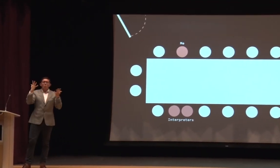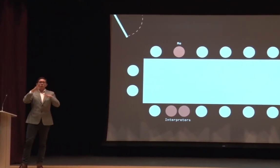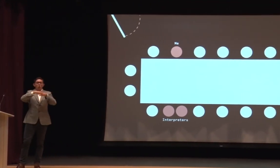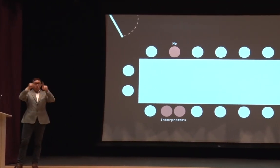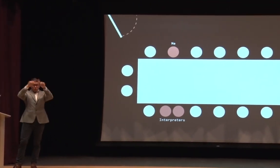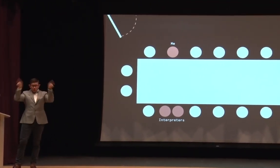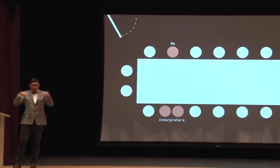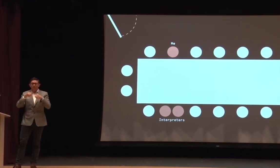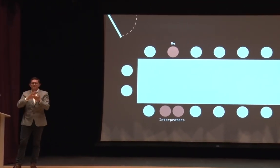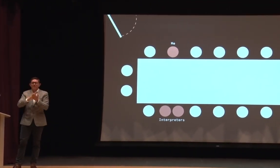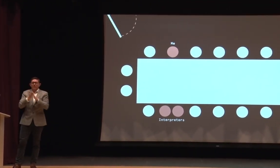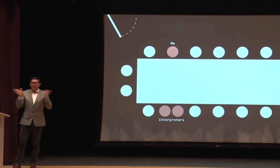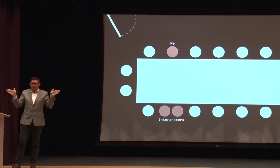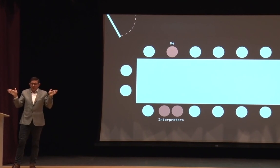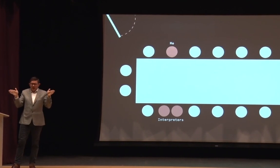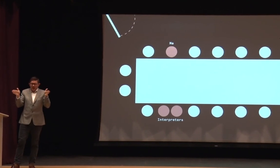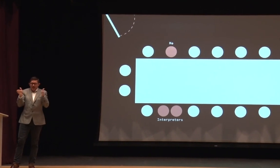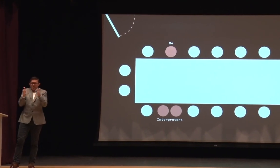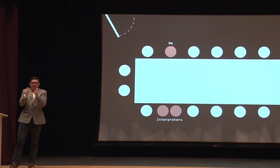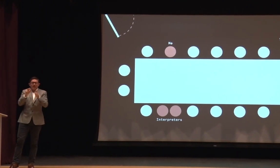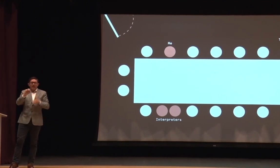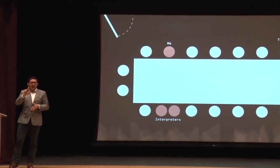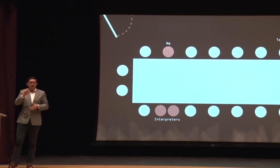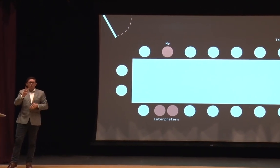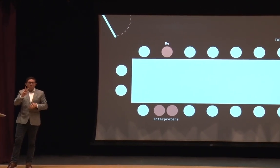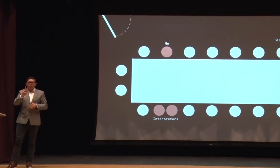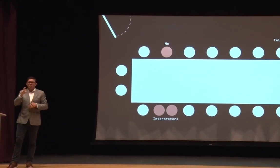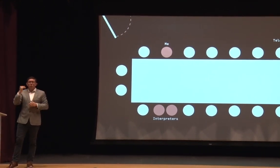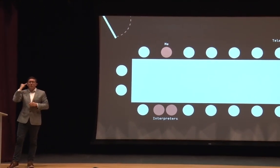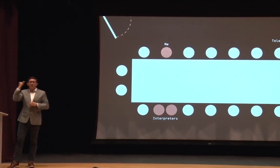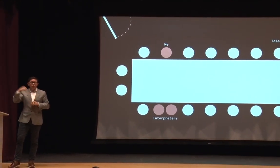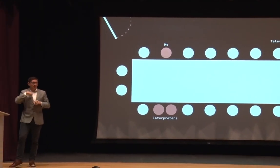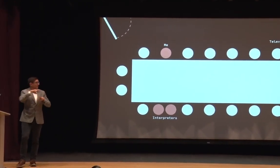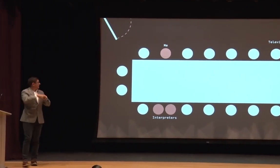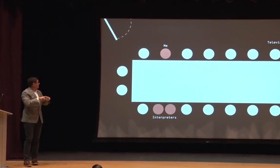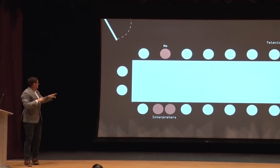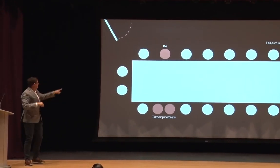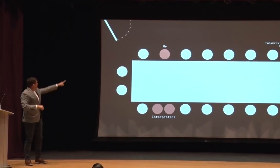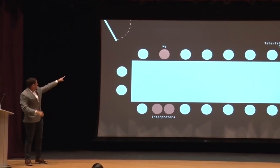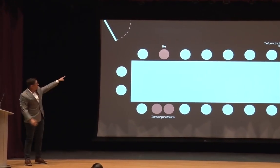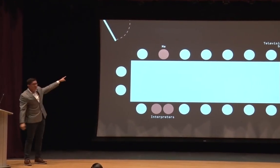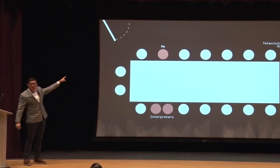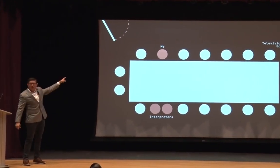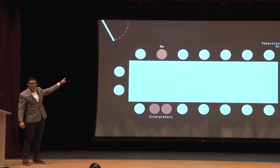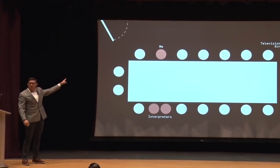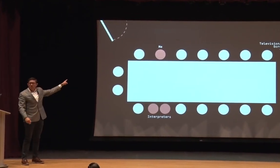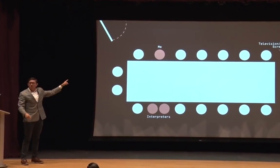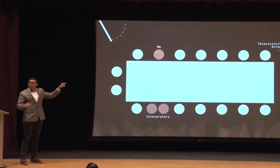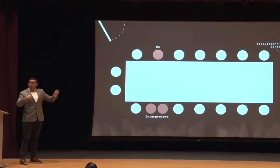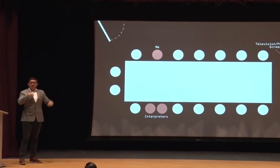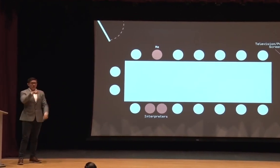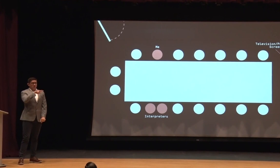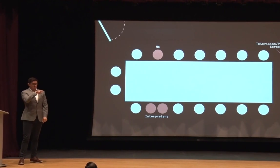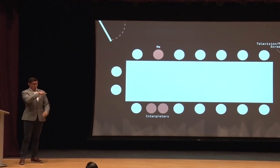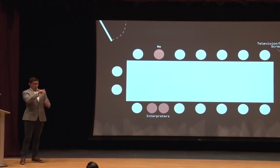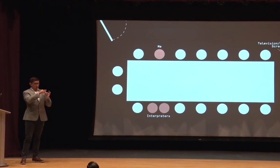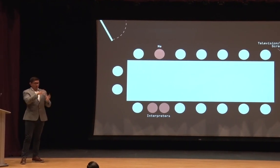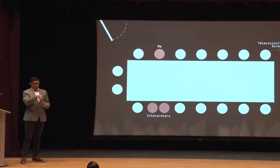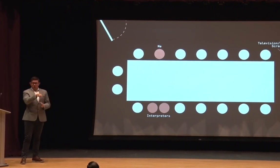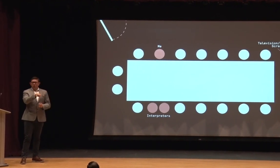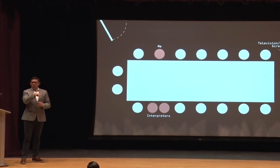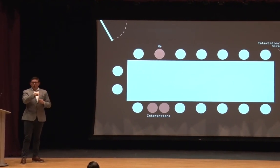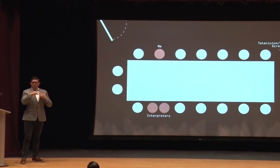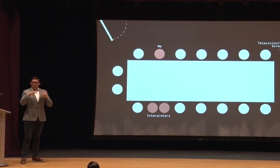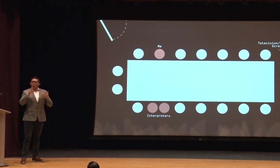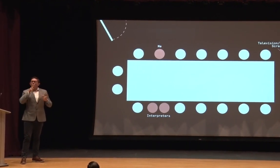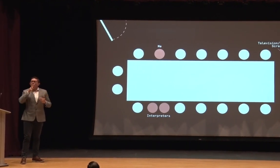with the environment, with the teacher, the screen, becomes very narrow. Imagine if I'm sitting here,